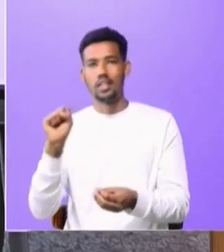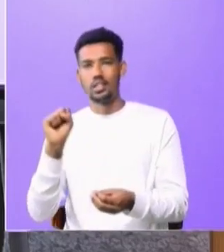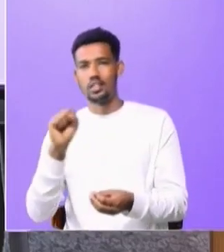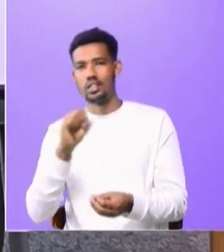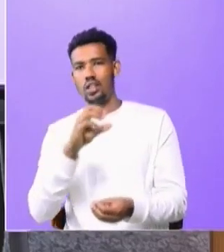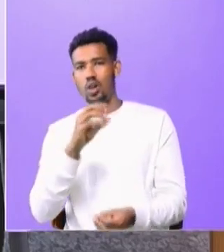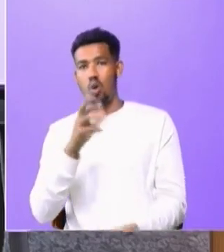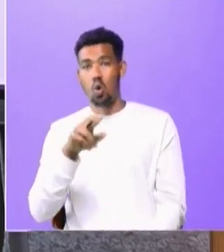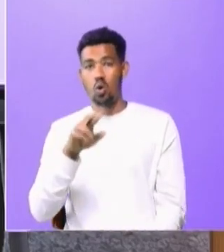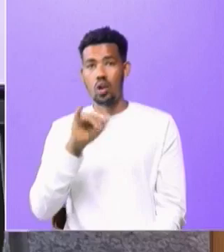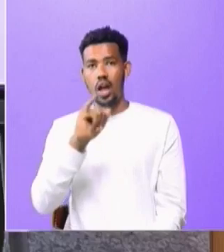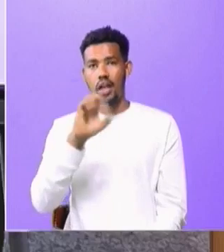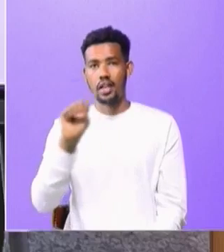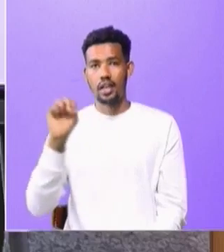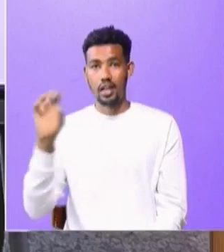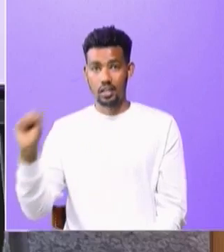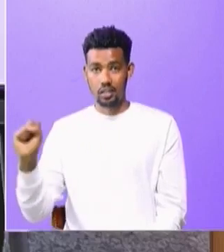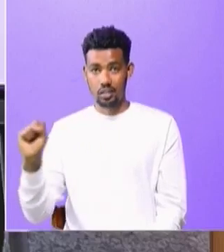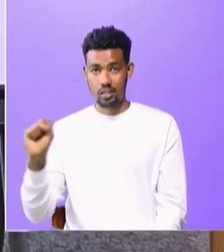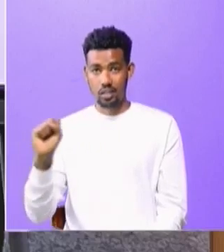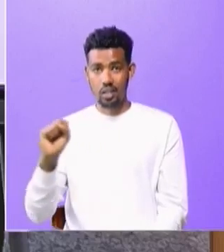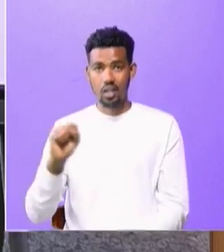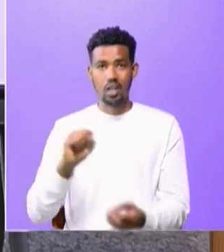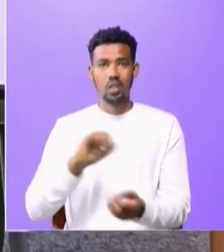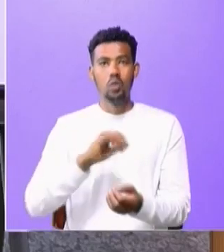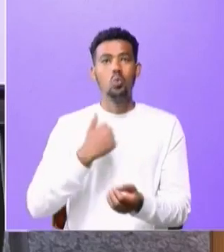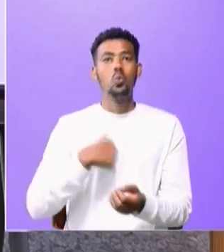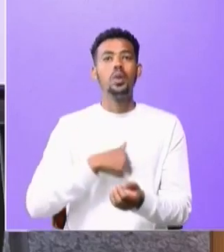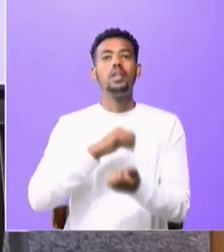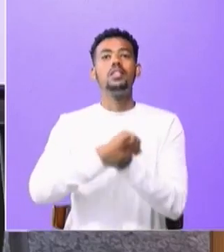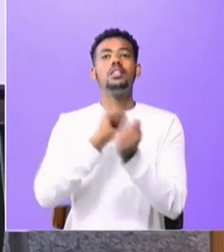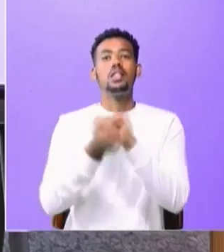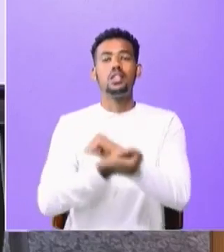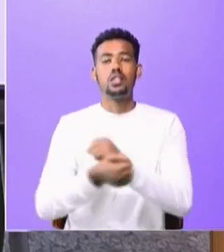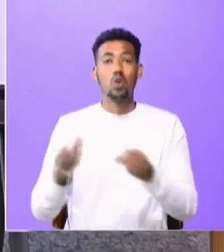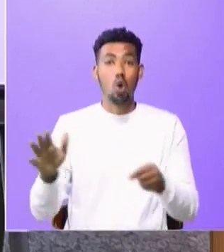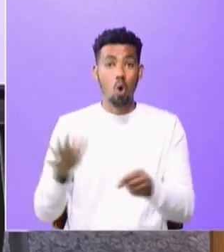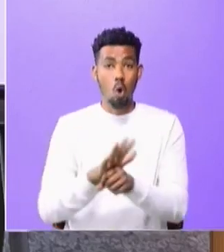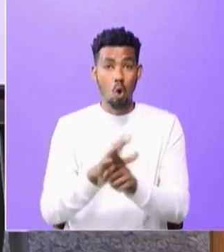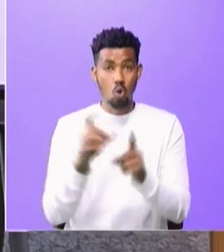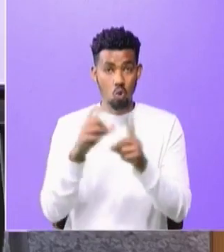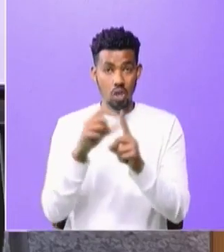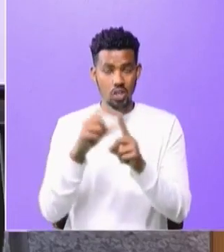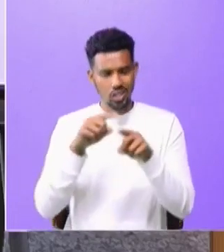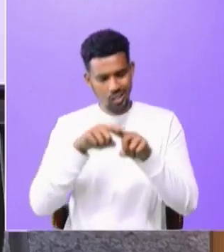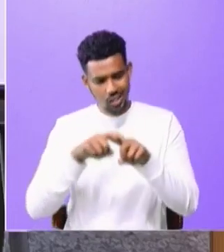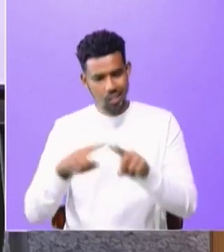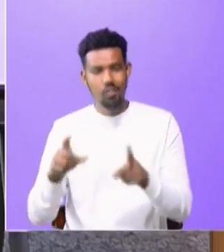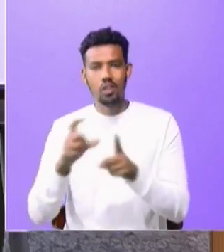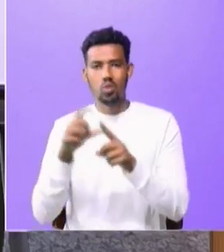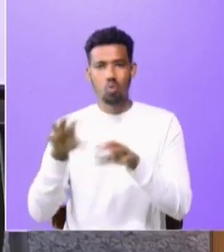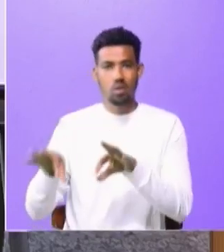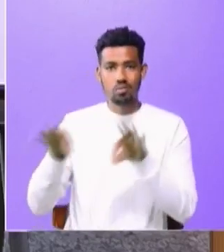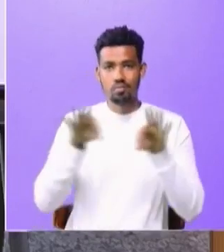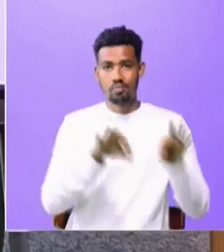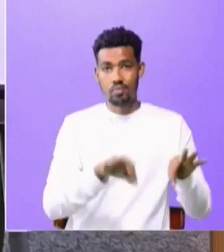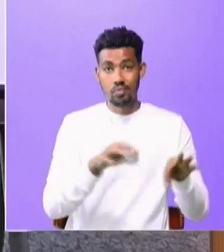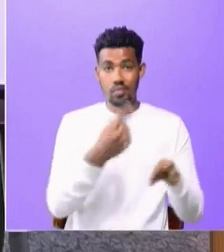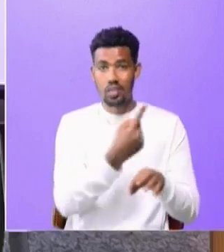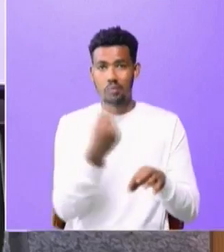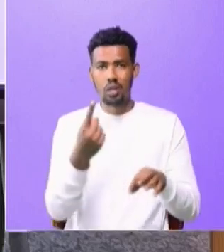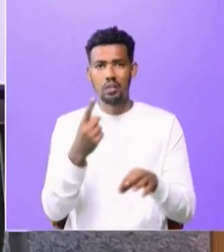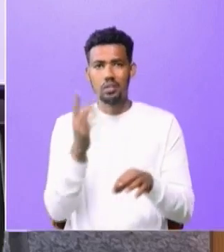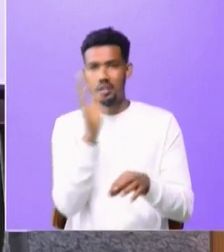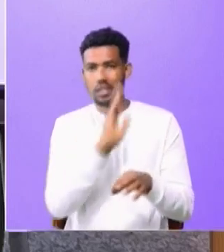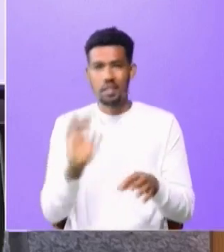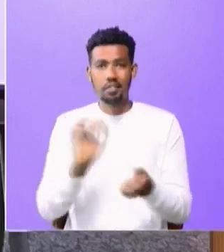IES. Sometimes we are changing the whole words by using different word. Sometimes we are not changing